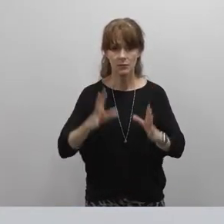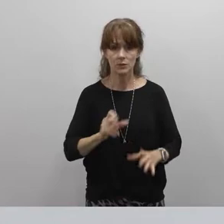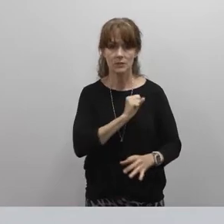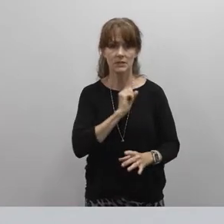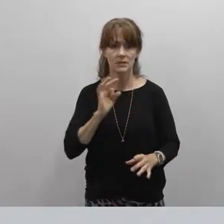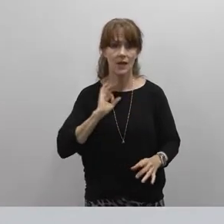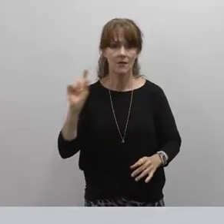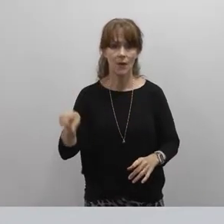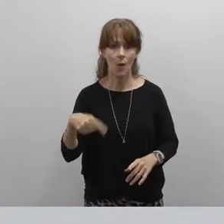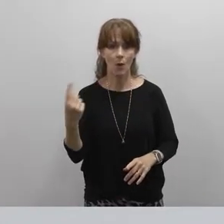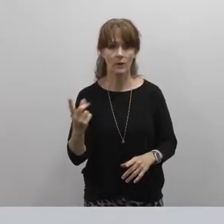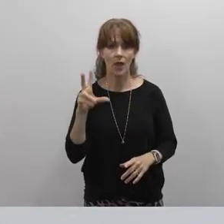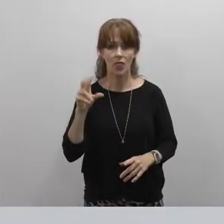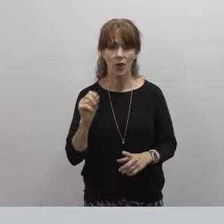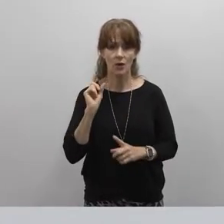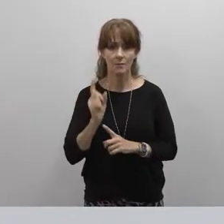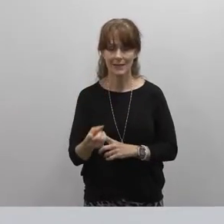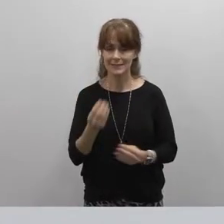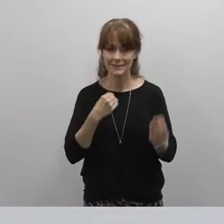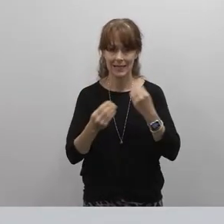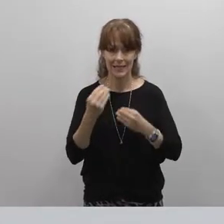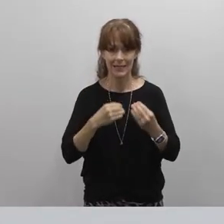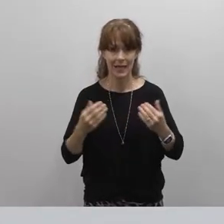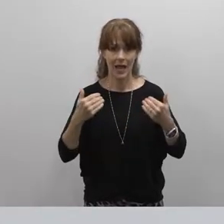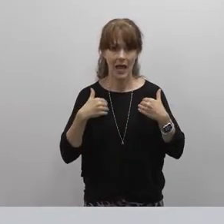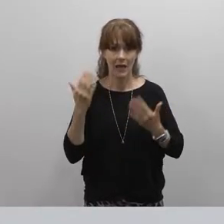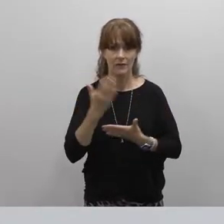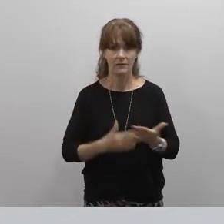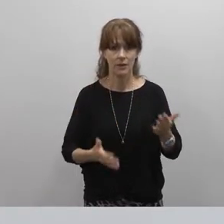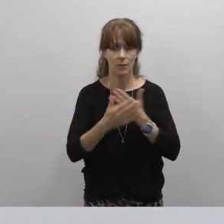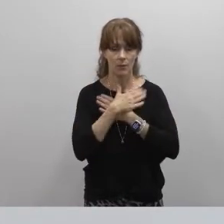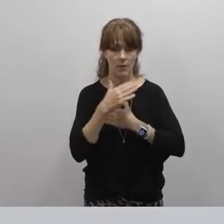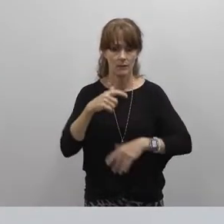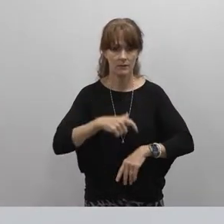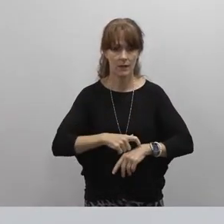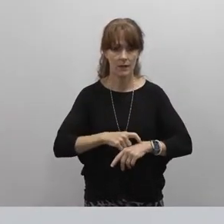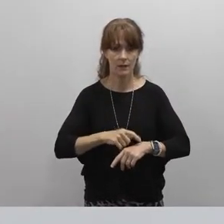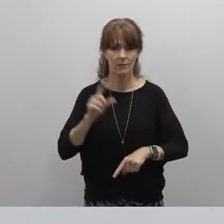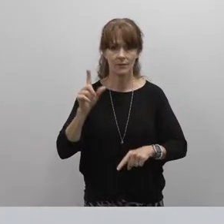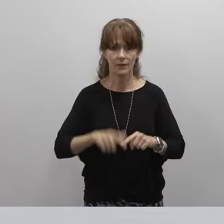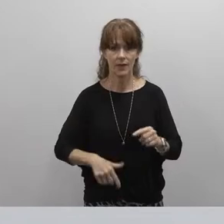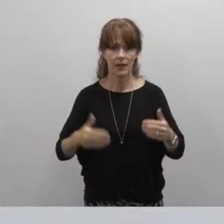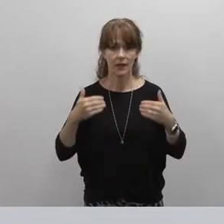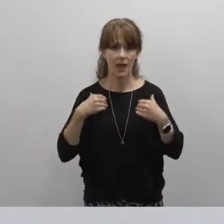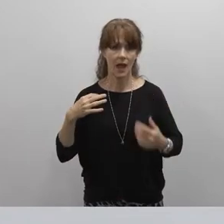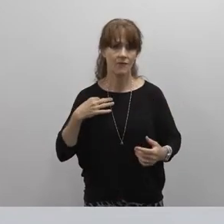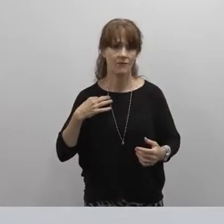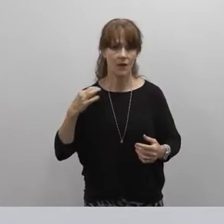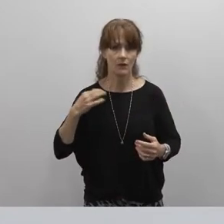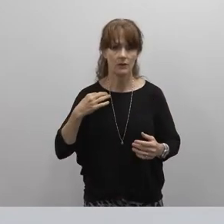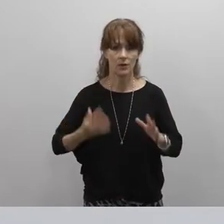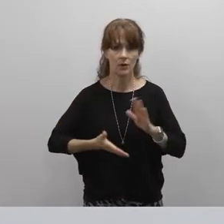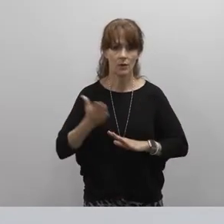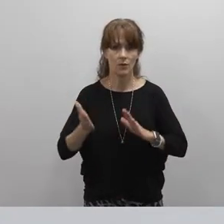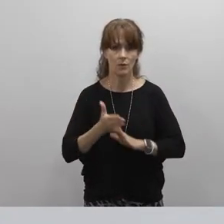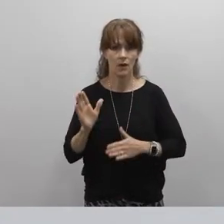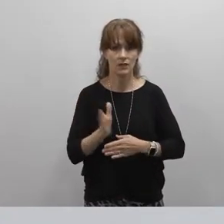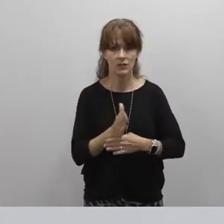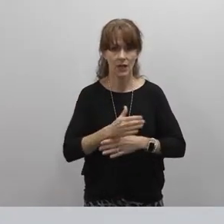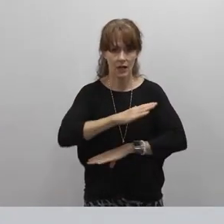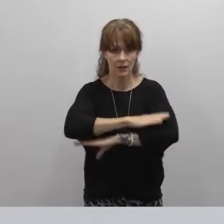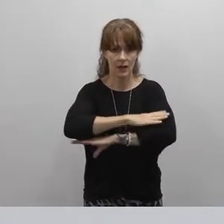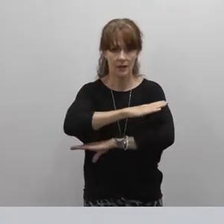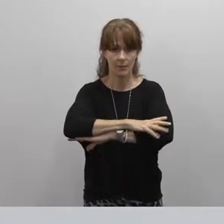staff only get 30 minutes to eat and to have some rest time. We cannot have volunteers run share tables. This